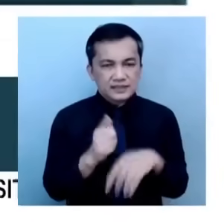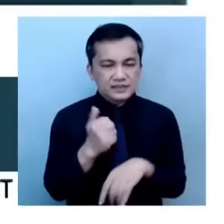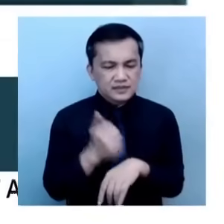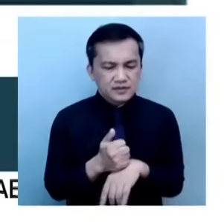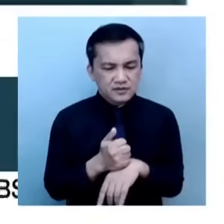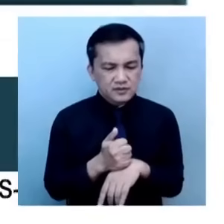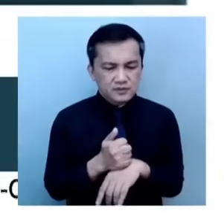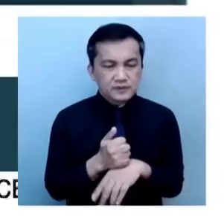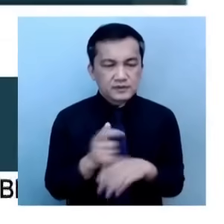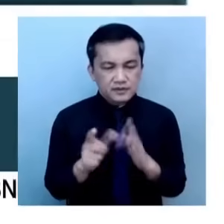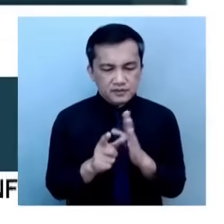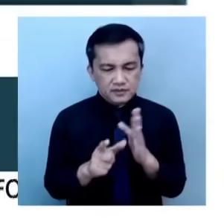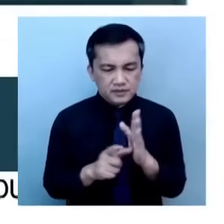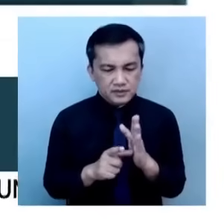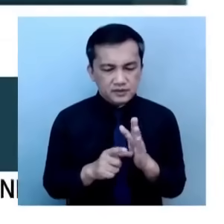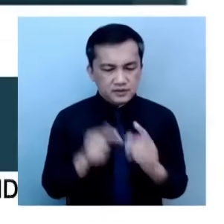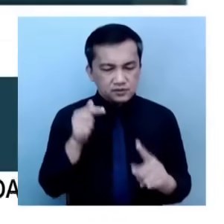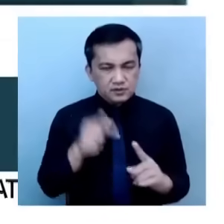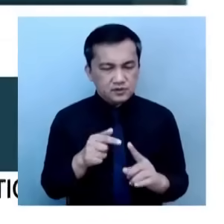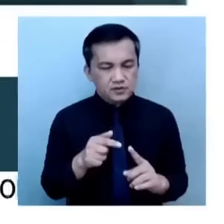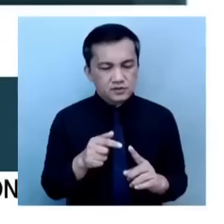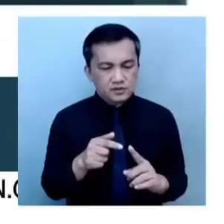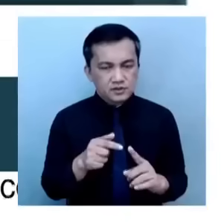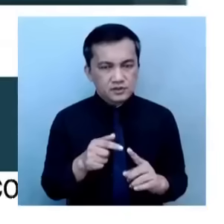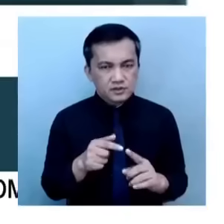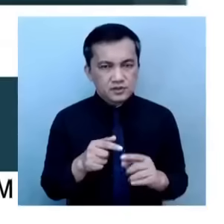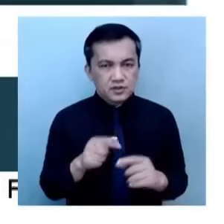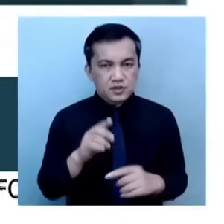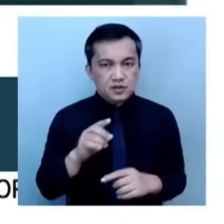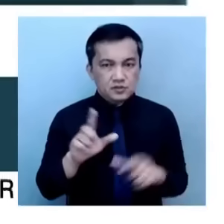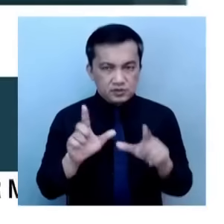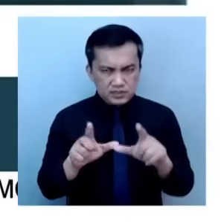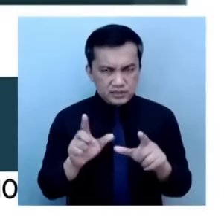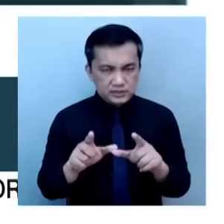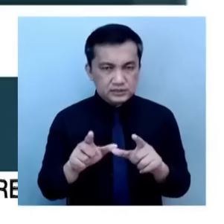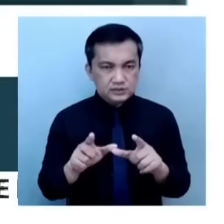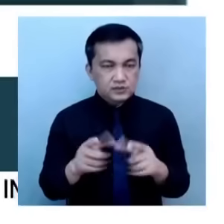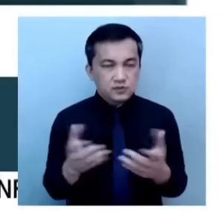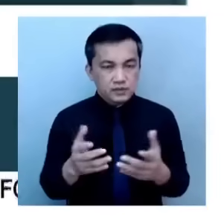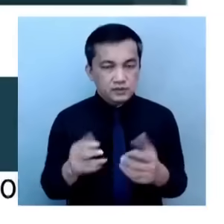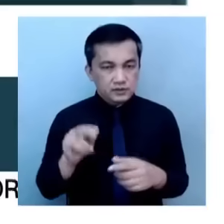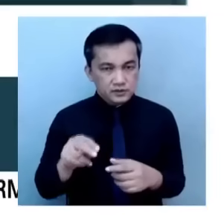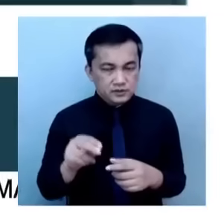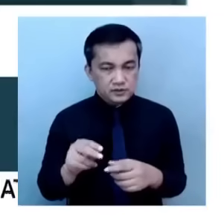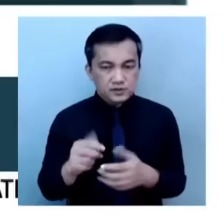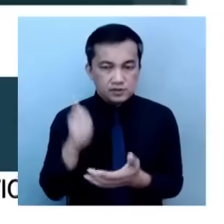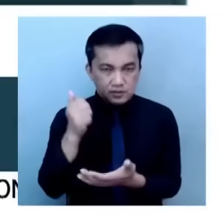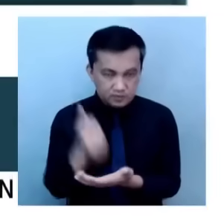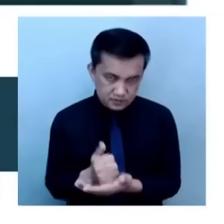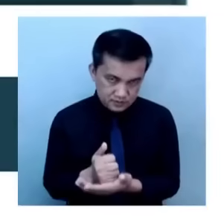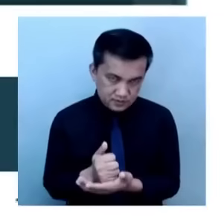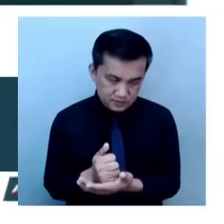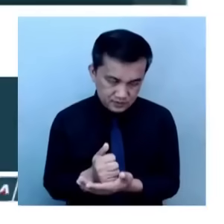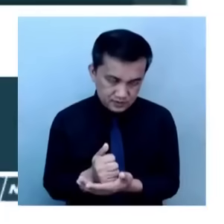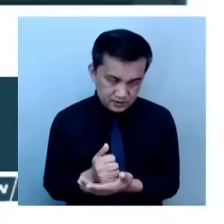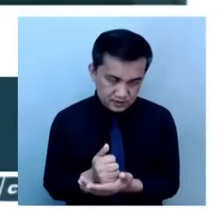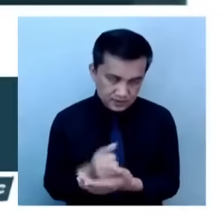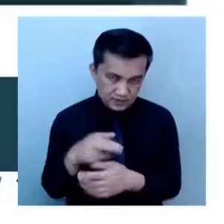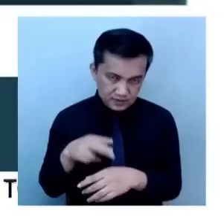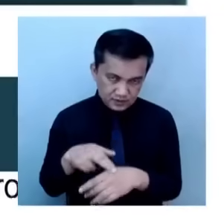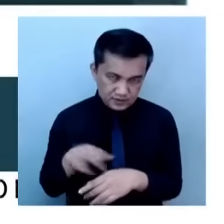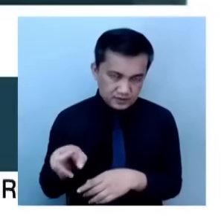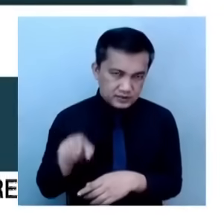law pertaining to broadcast franchises where you need the approval. What was referenced there was the